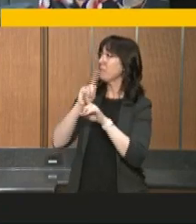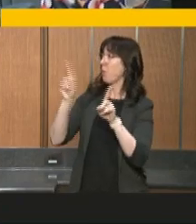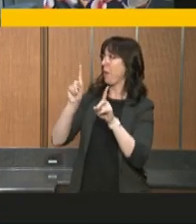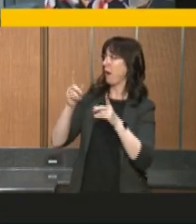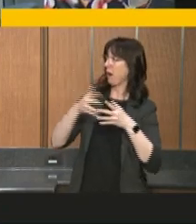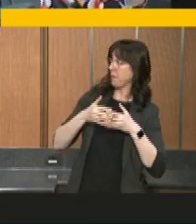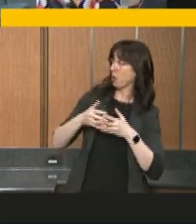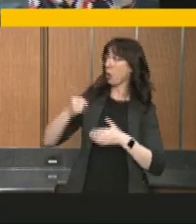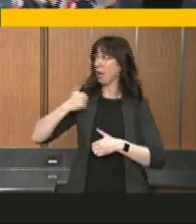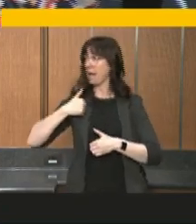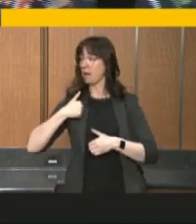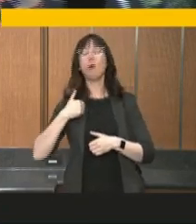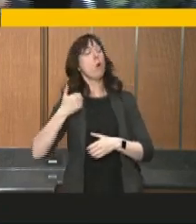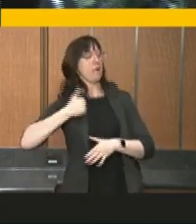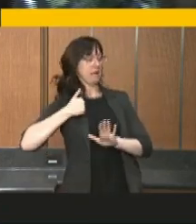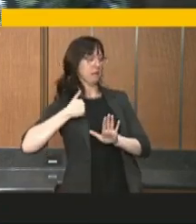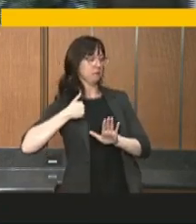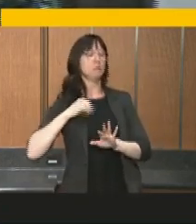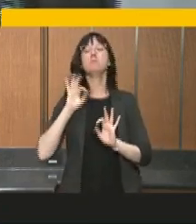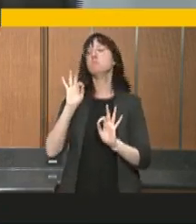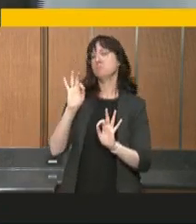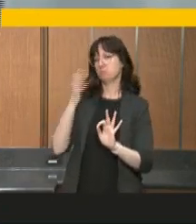Yes, yes. Okay.